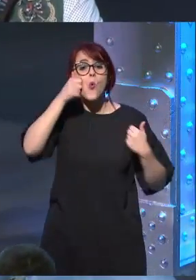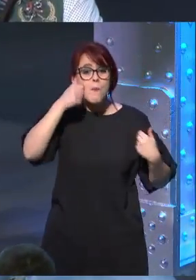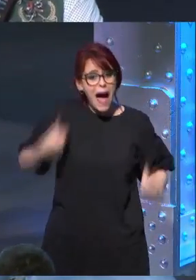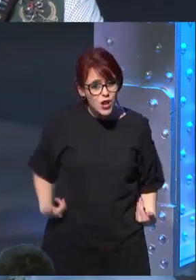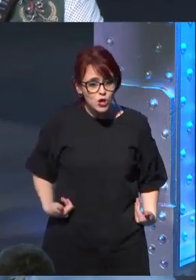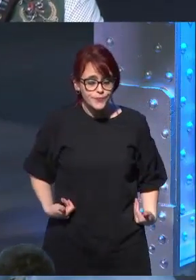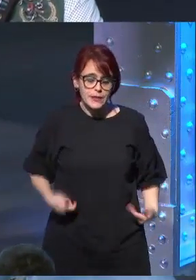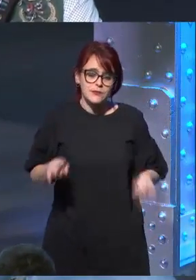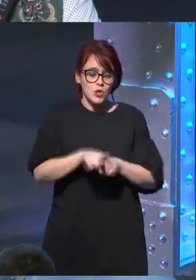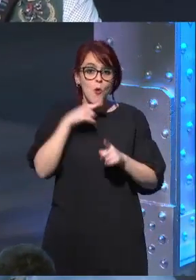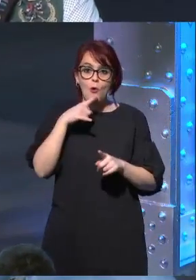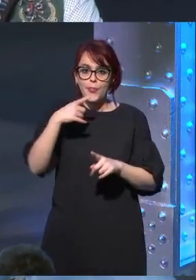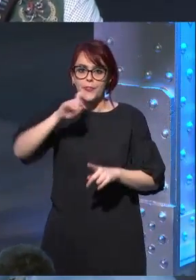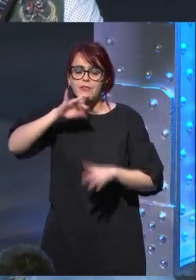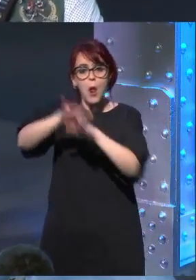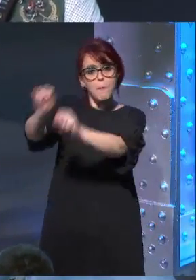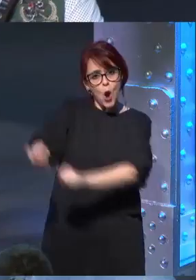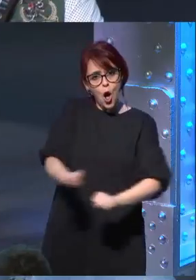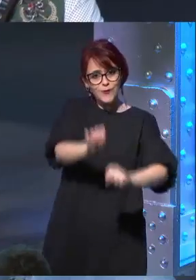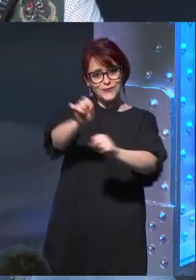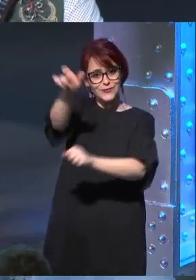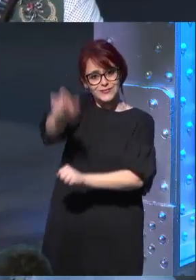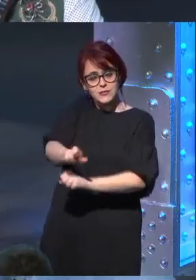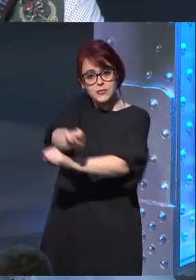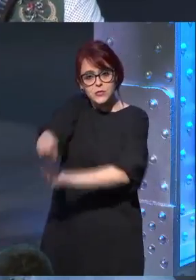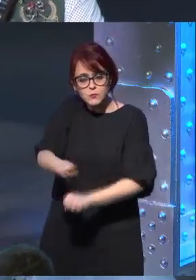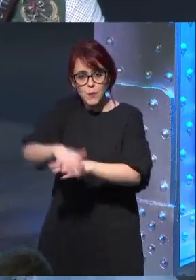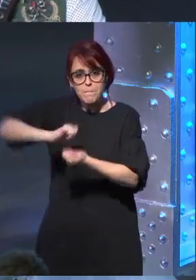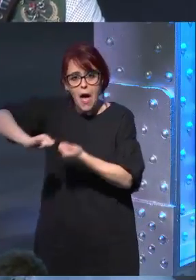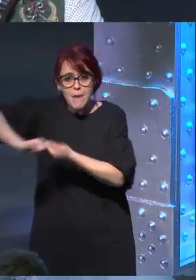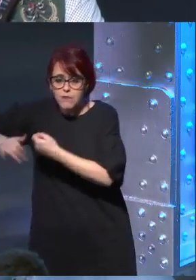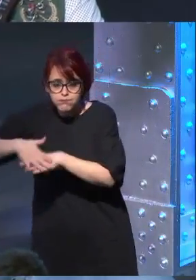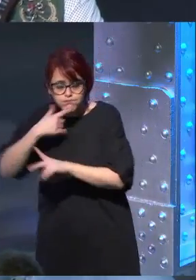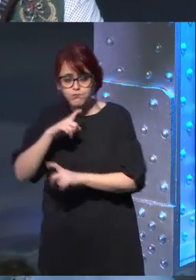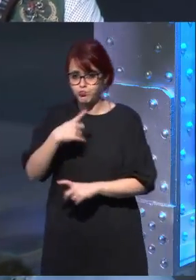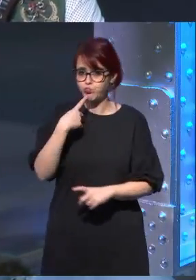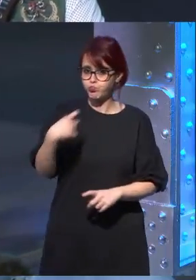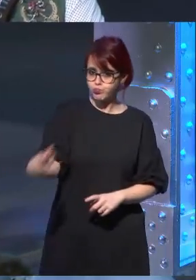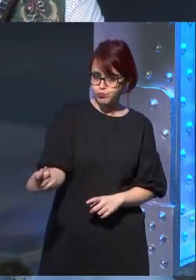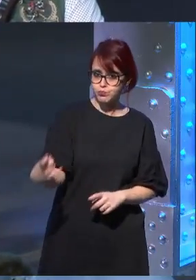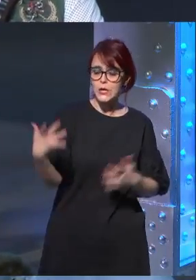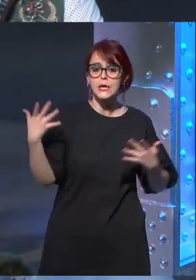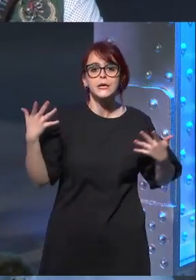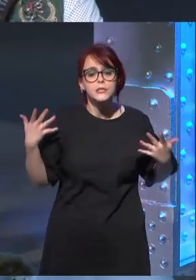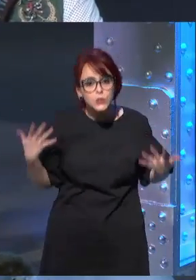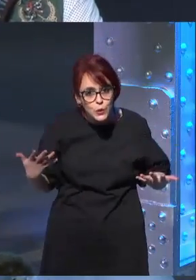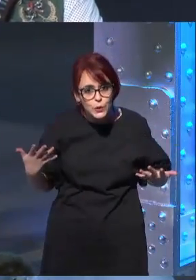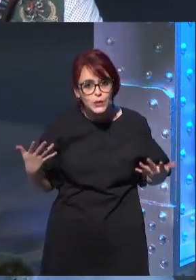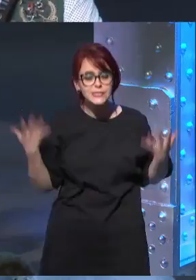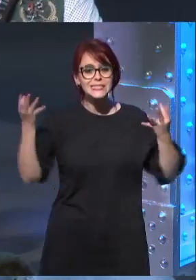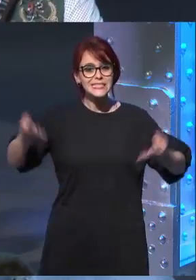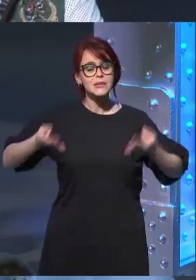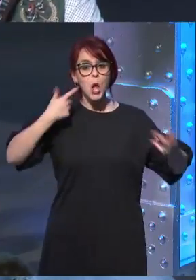human being is always the weakest point of the chain. It's the most difficult thing to protect. It's the most difficult one to